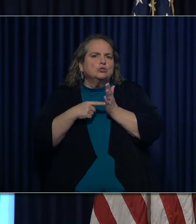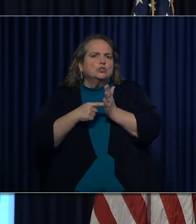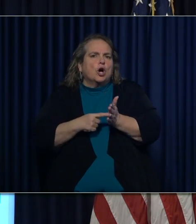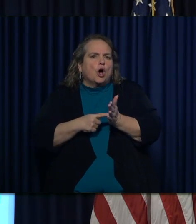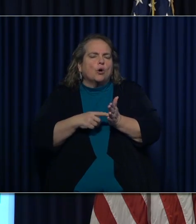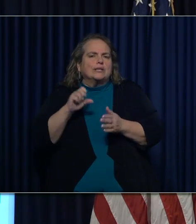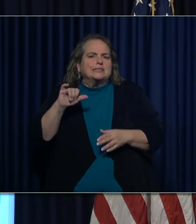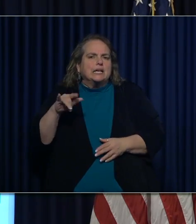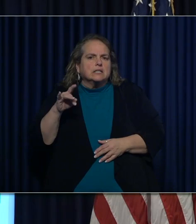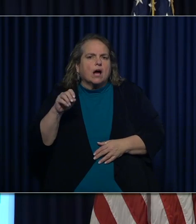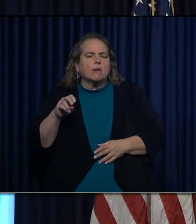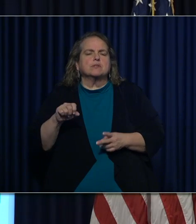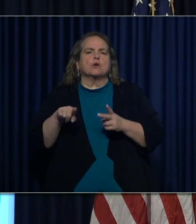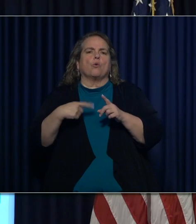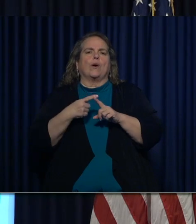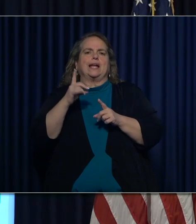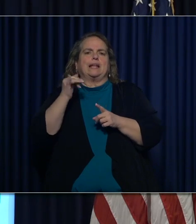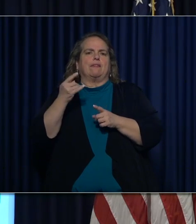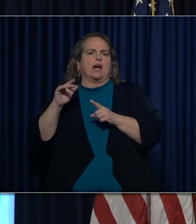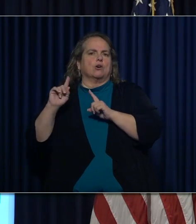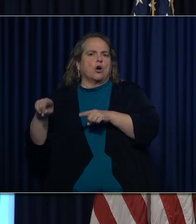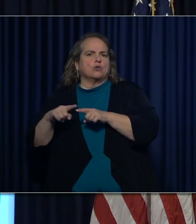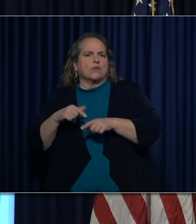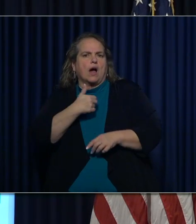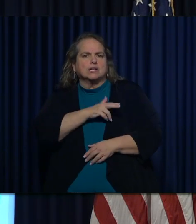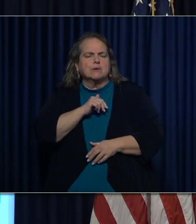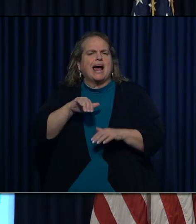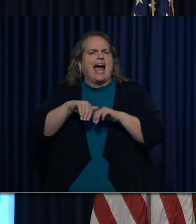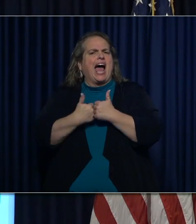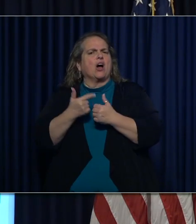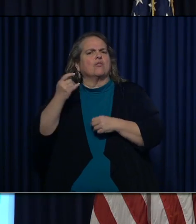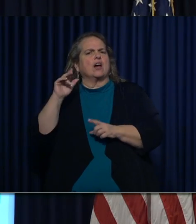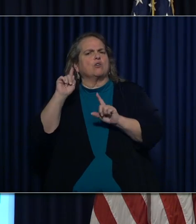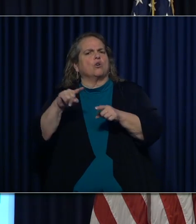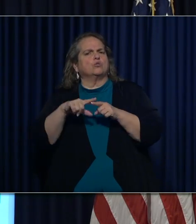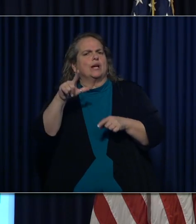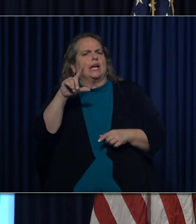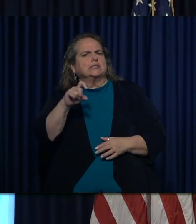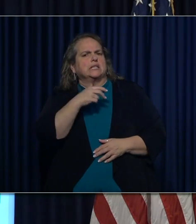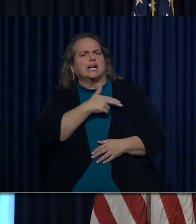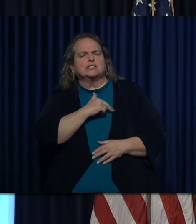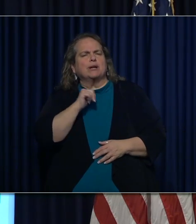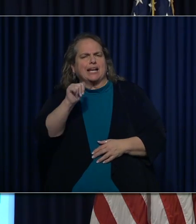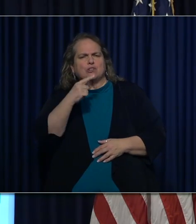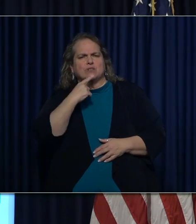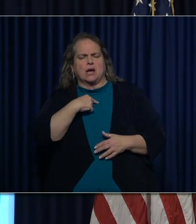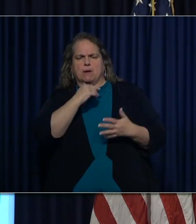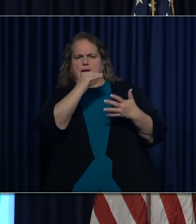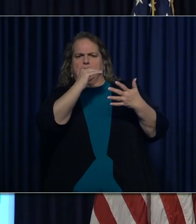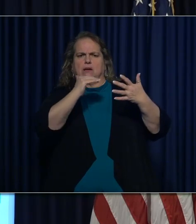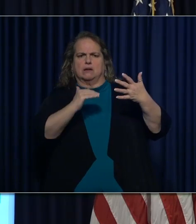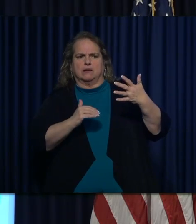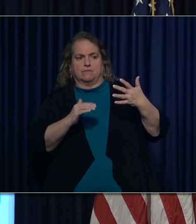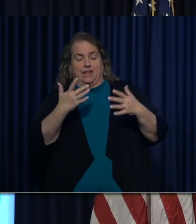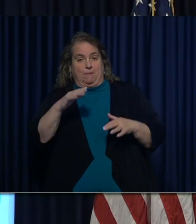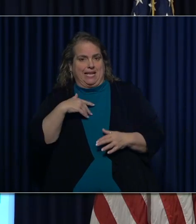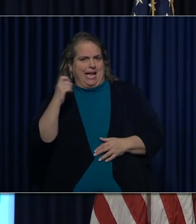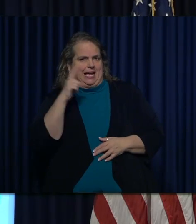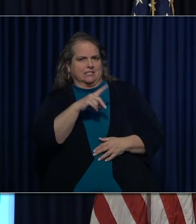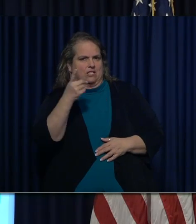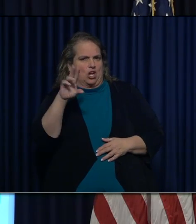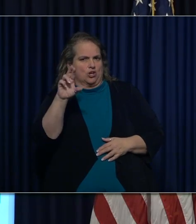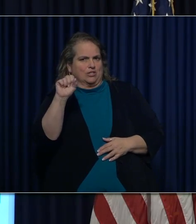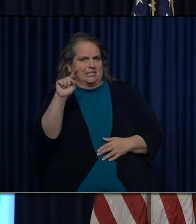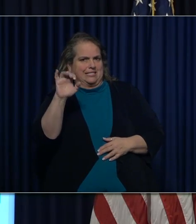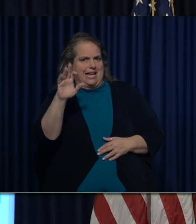go to the local hospital? How did they make it to Lexington at the UP hospital? What can you tell us about the timeline of how this has progressed? Well, let me ask Dr. Stack to